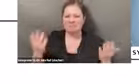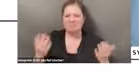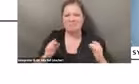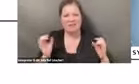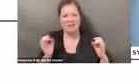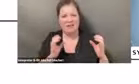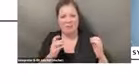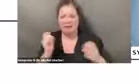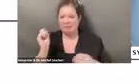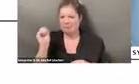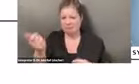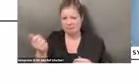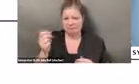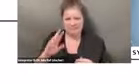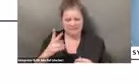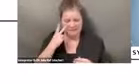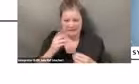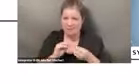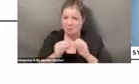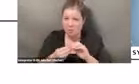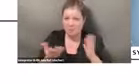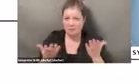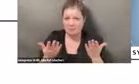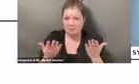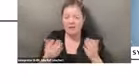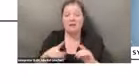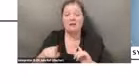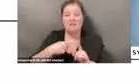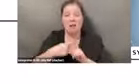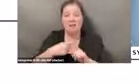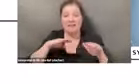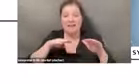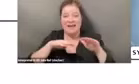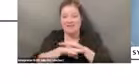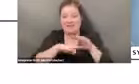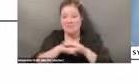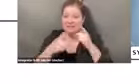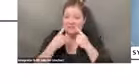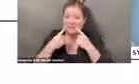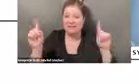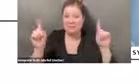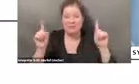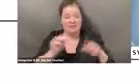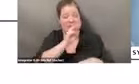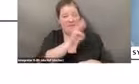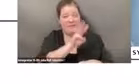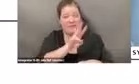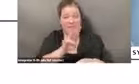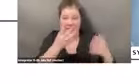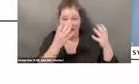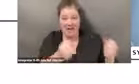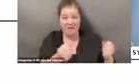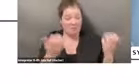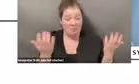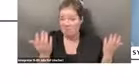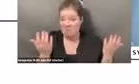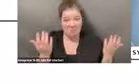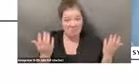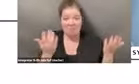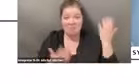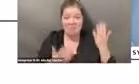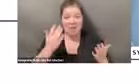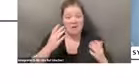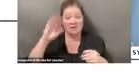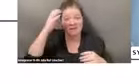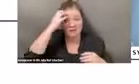mechanism and the accessibility statement. So sometimes even the accessibility statement is missing on websites of